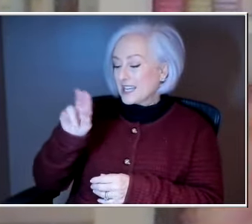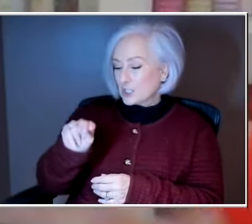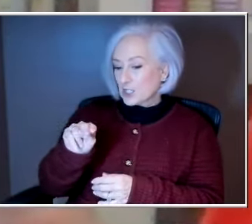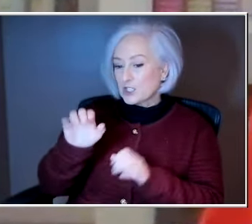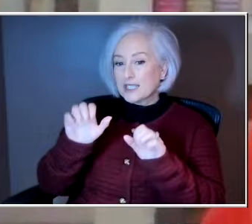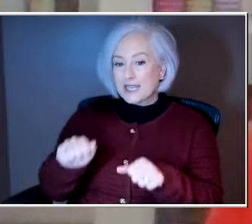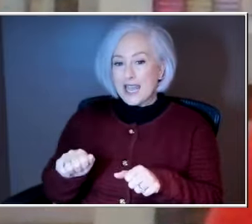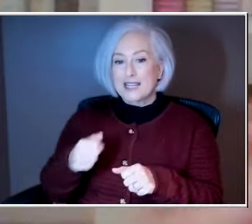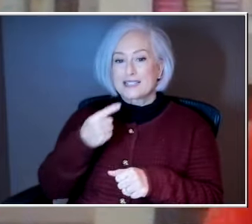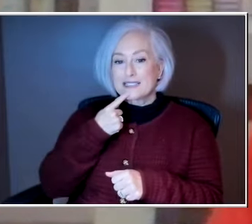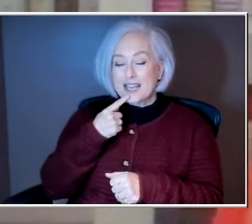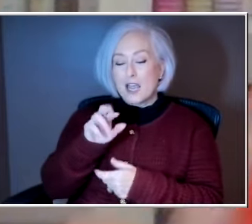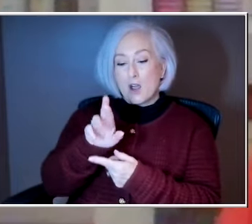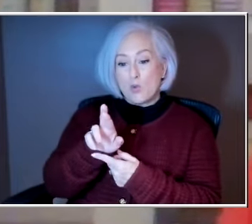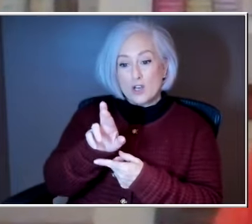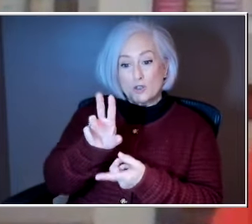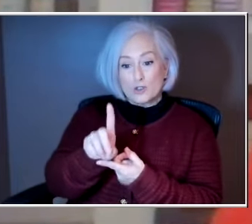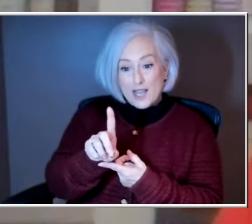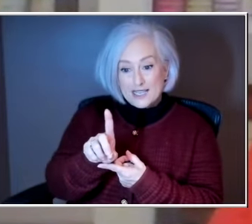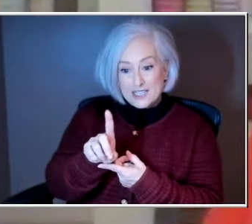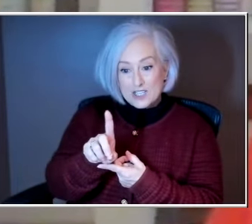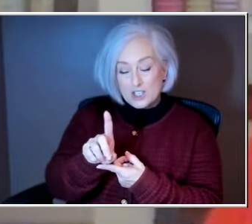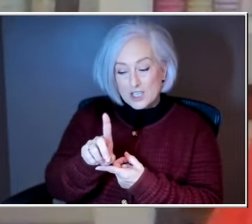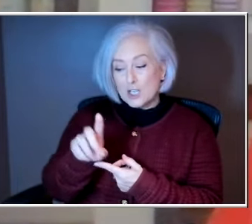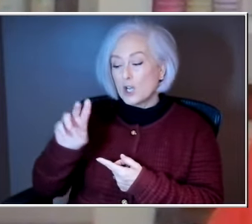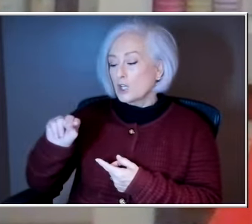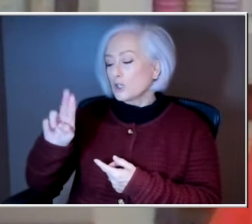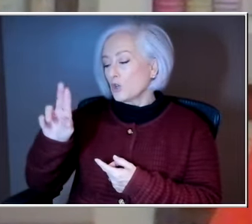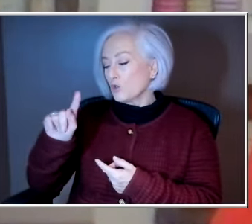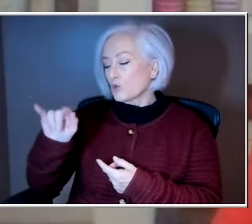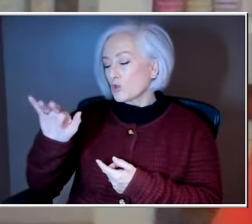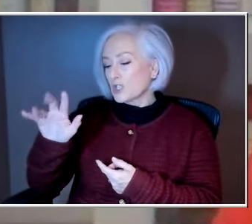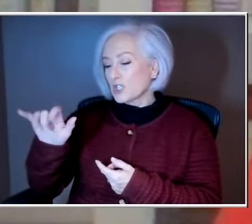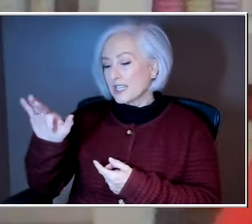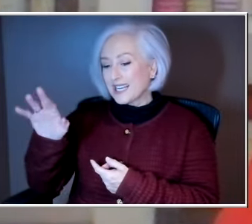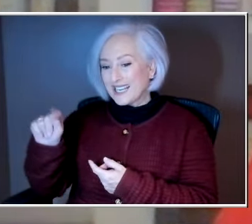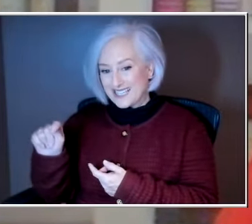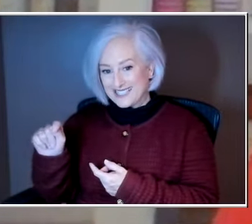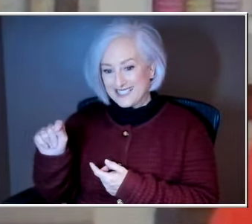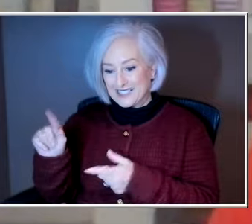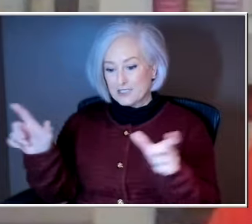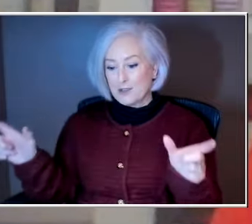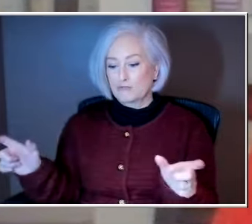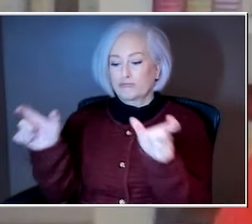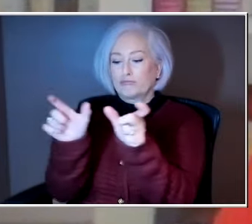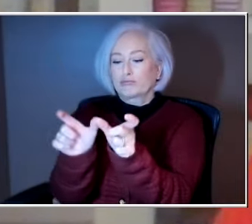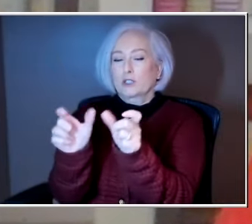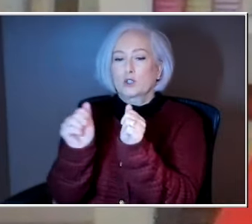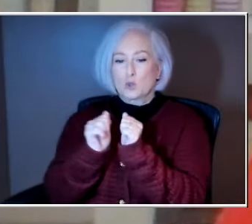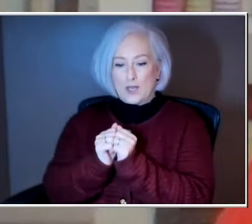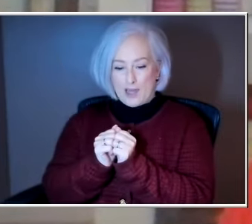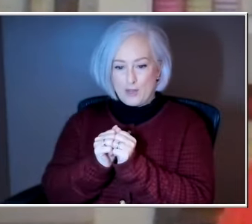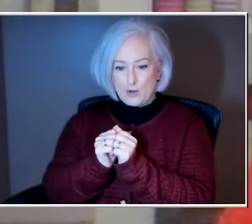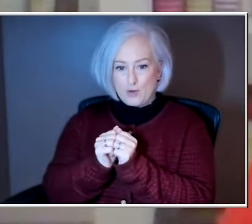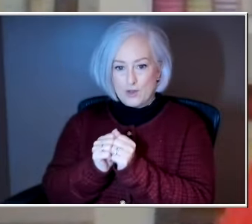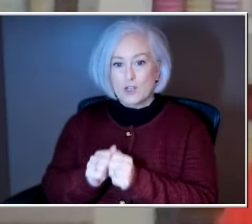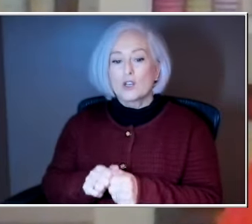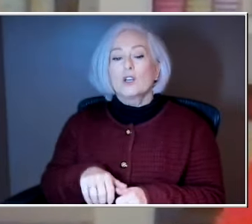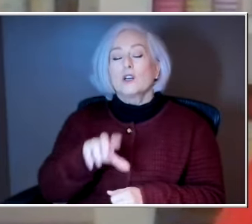registered dietitian nutritionist, can go by nutritionist, but you know, dietitians are definitely held to a higher